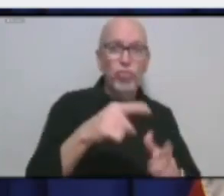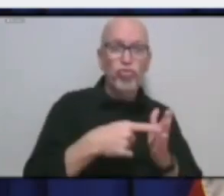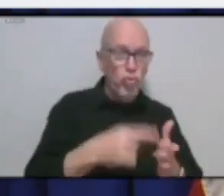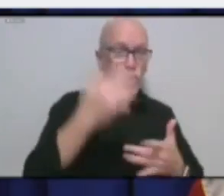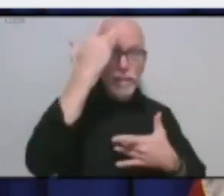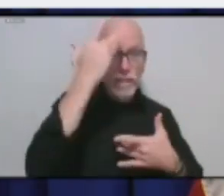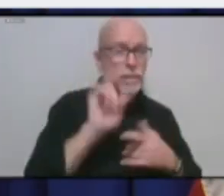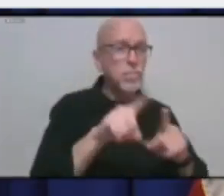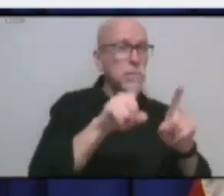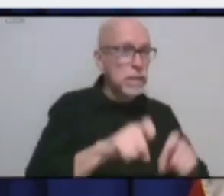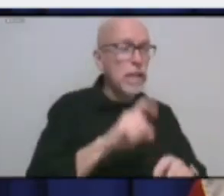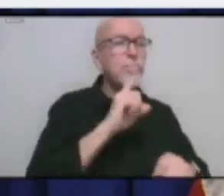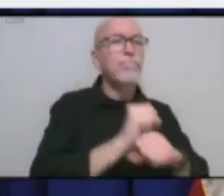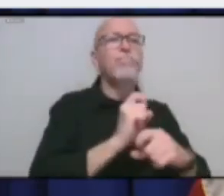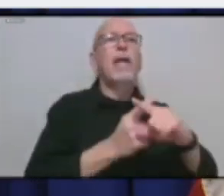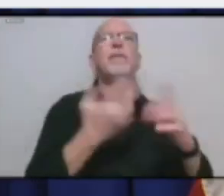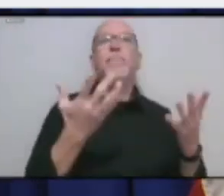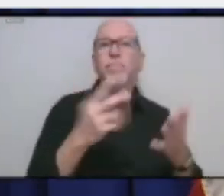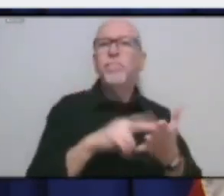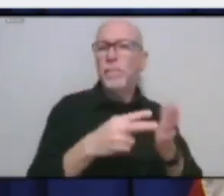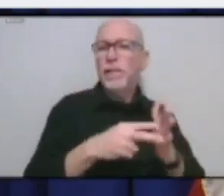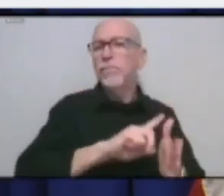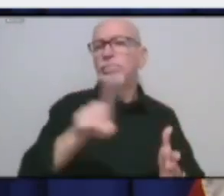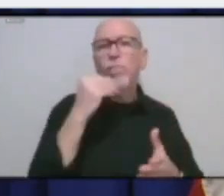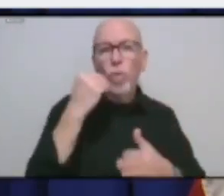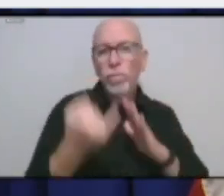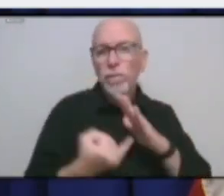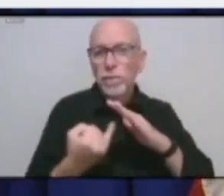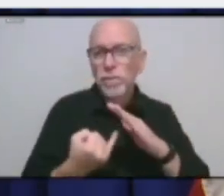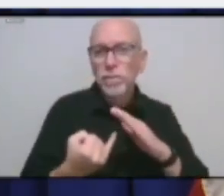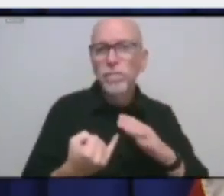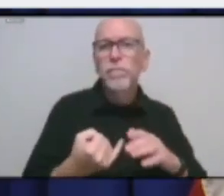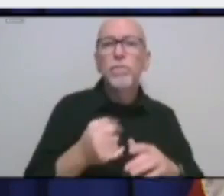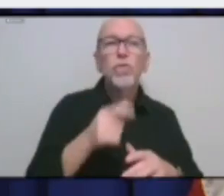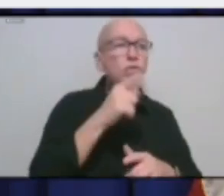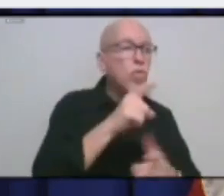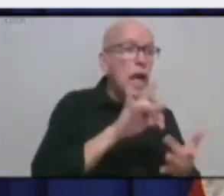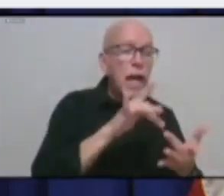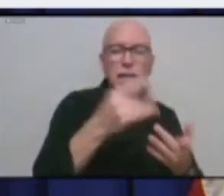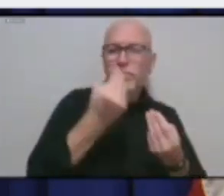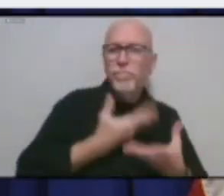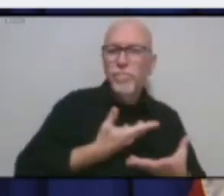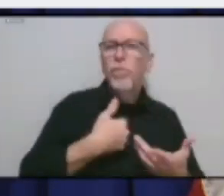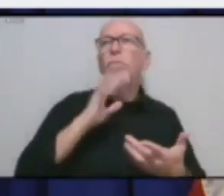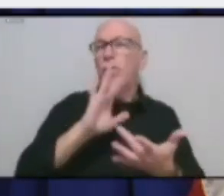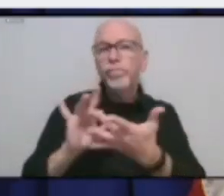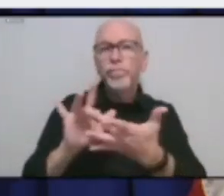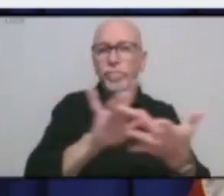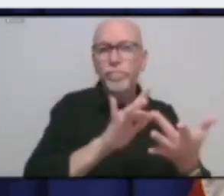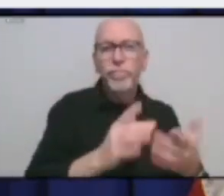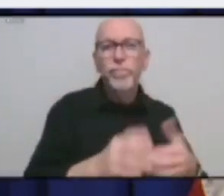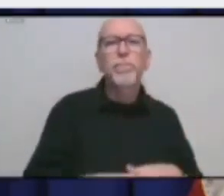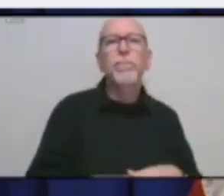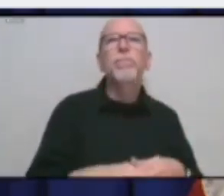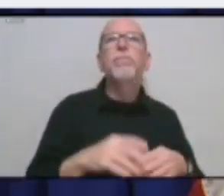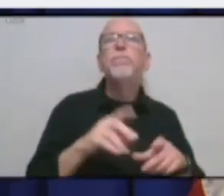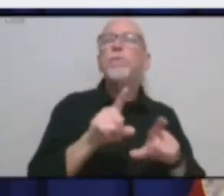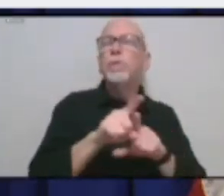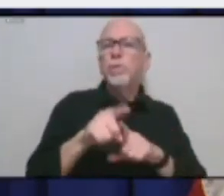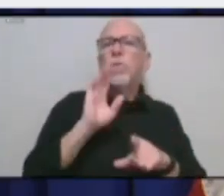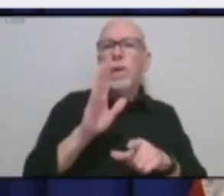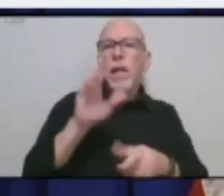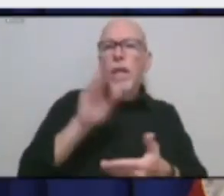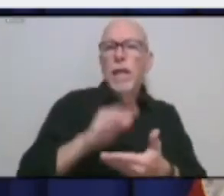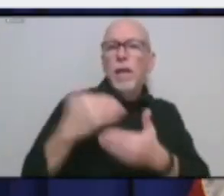test is positive. So you need to isolate, and we need to know who your close contacts are, and here's the information for them. But it also helps to take the burden off of